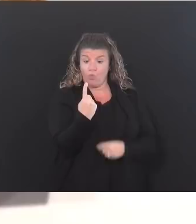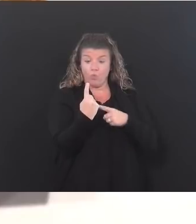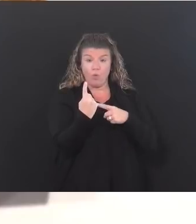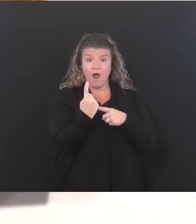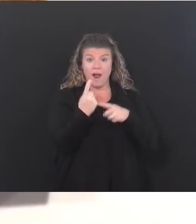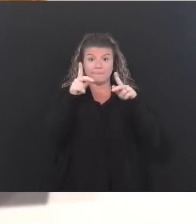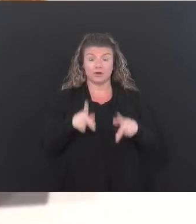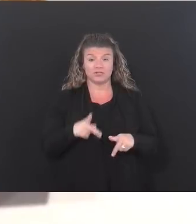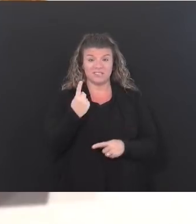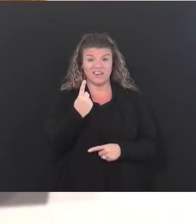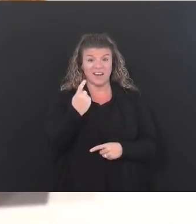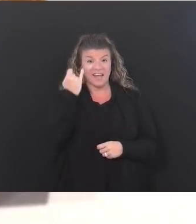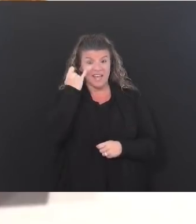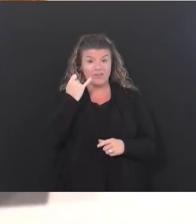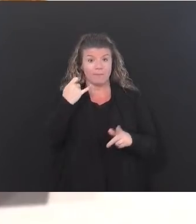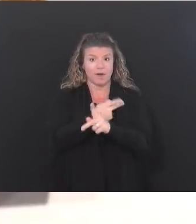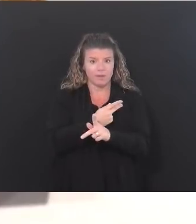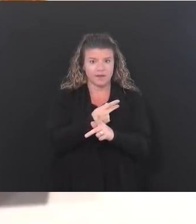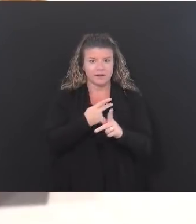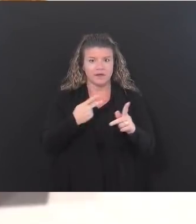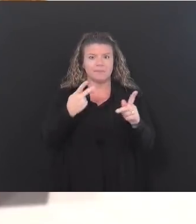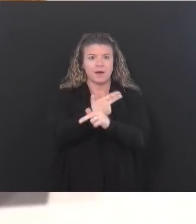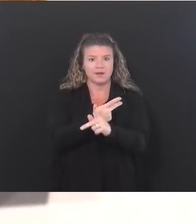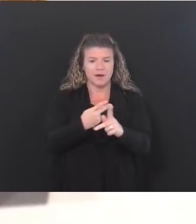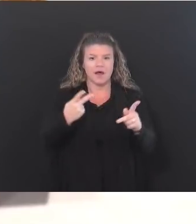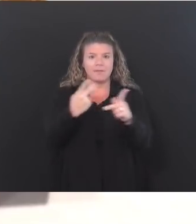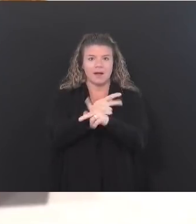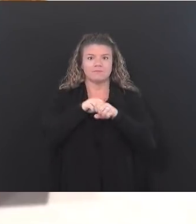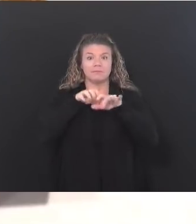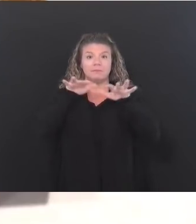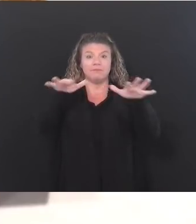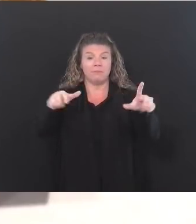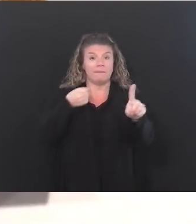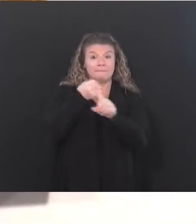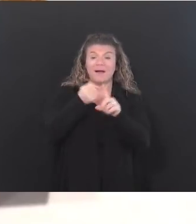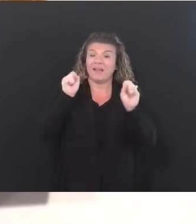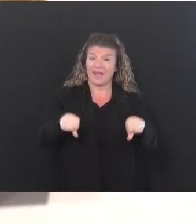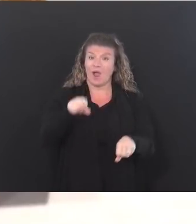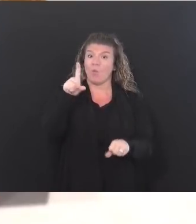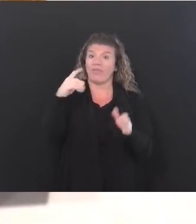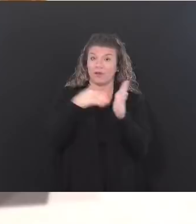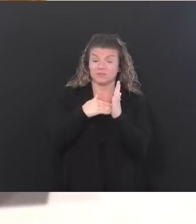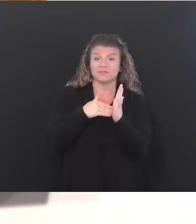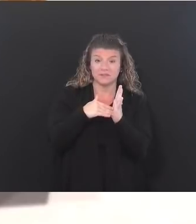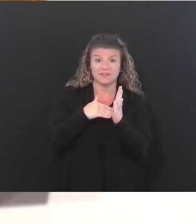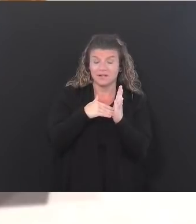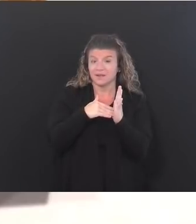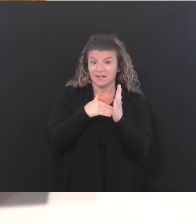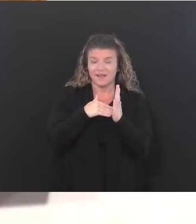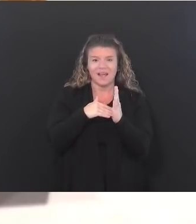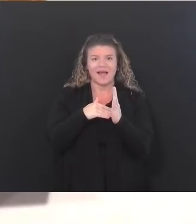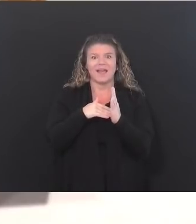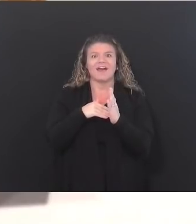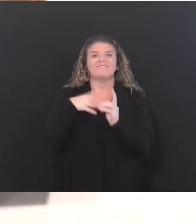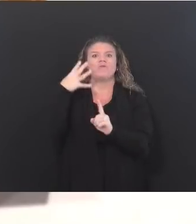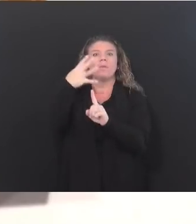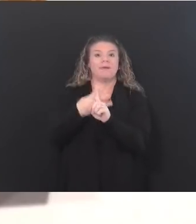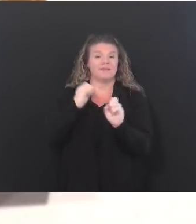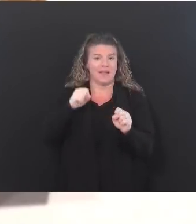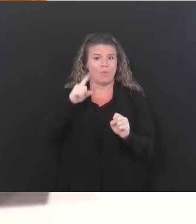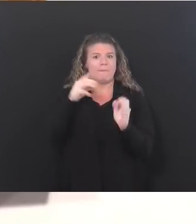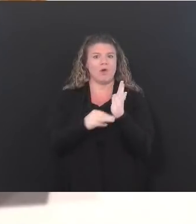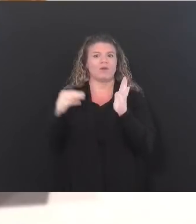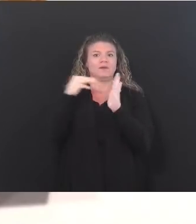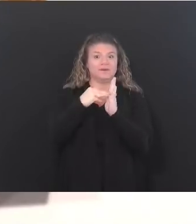appropriate doubling time of the COVID virus can infect 1,000 people. In 4 months, one person can infect 1 million people. In